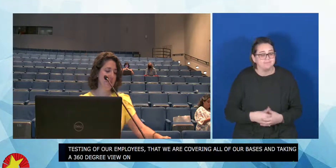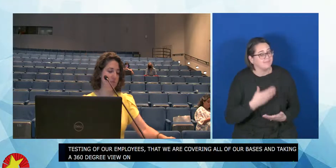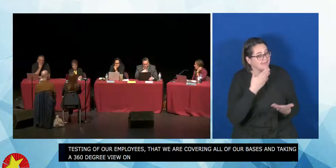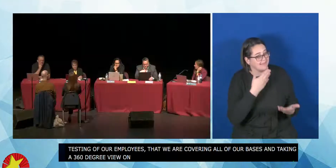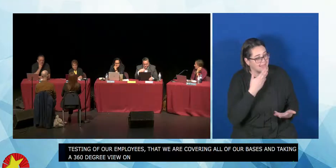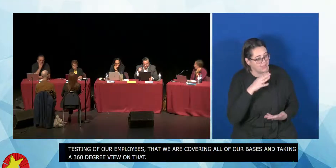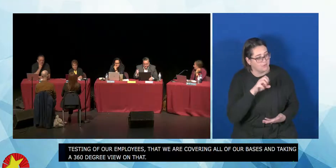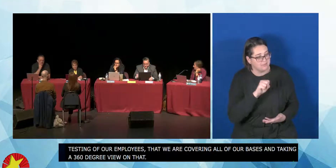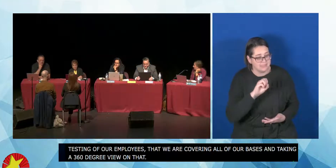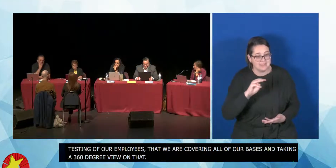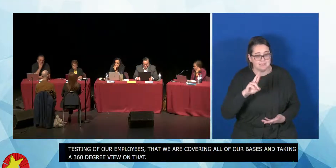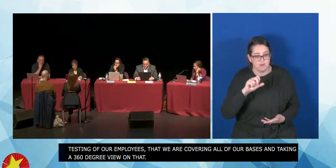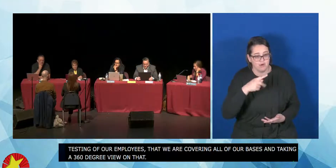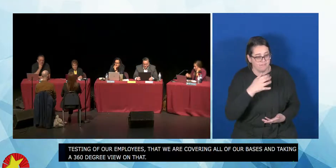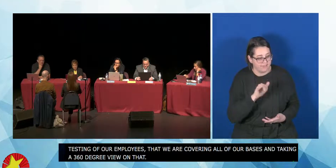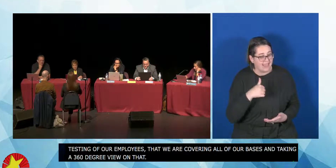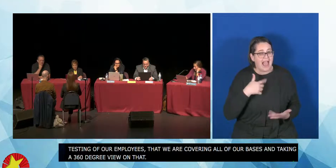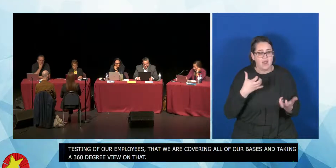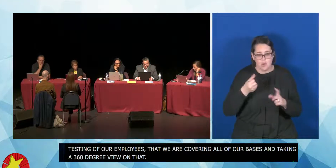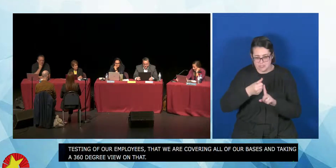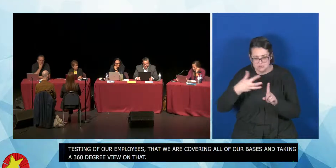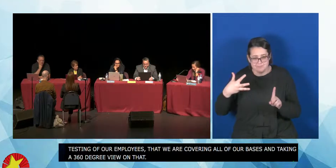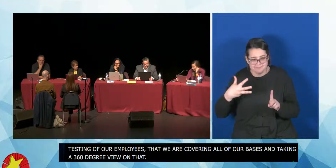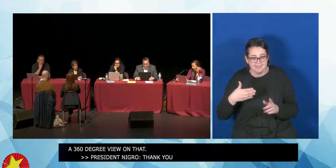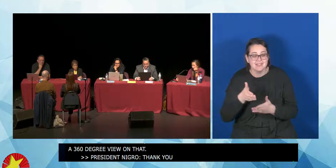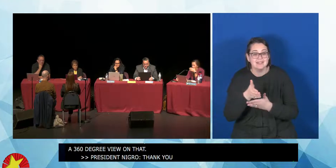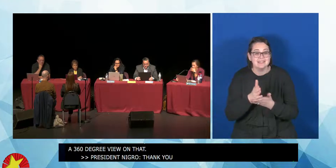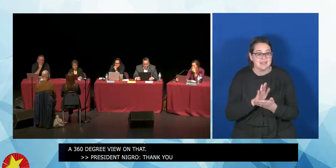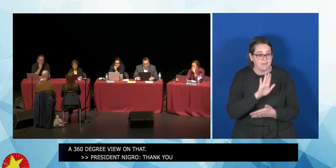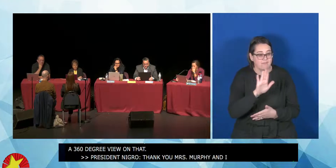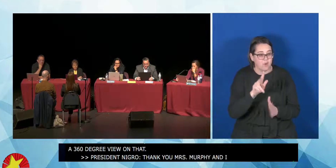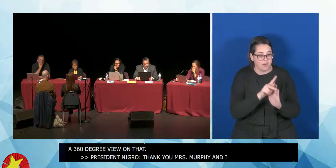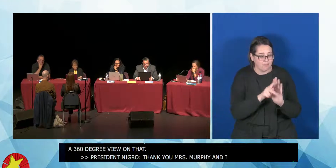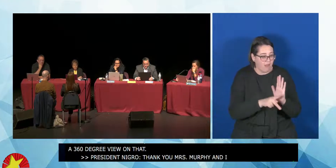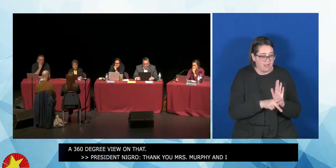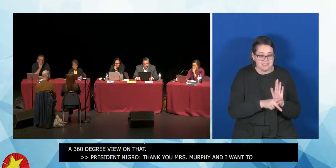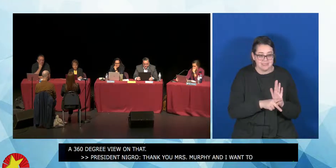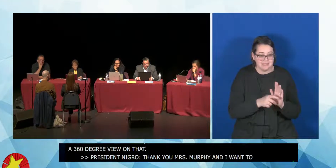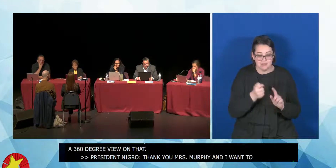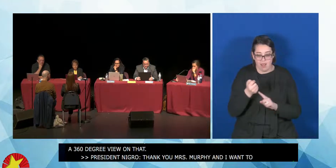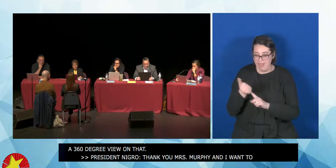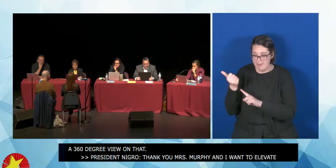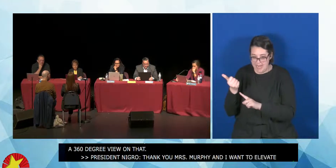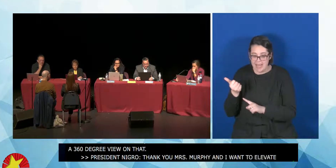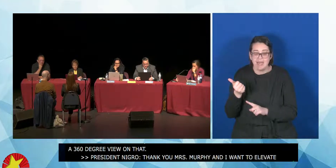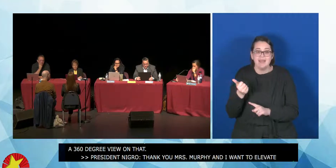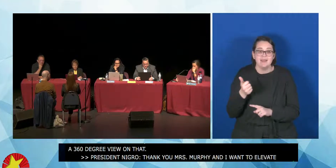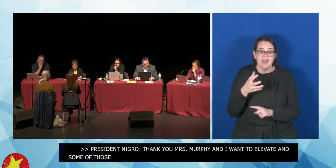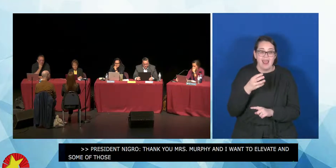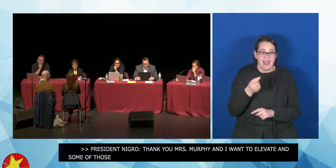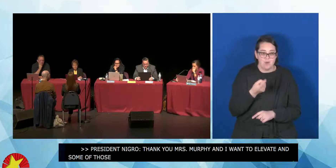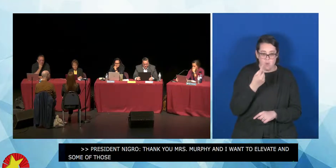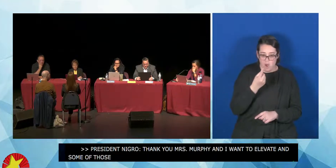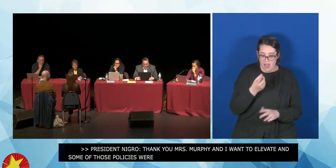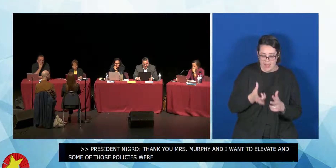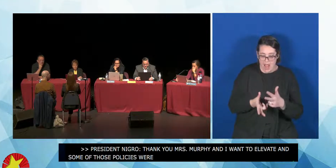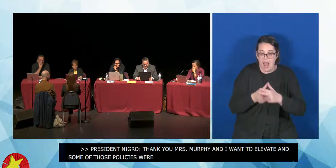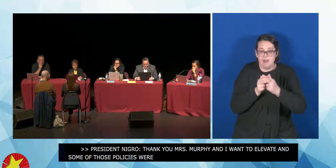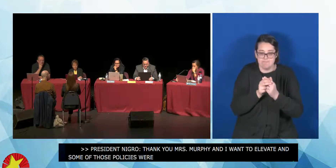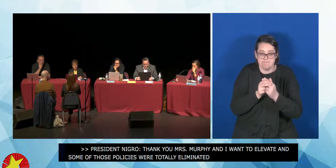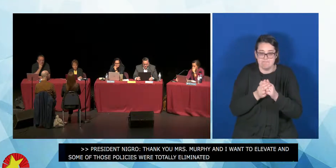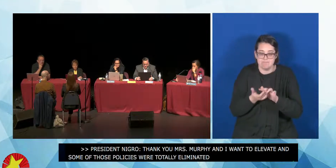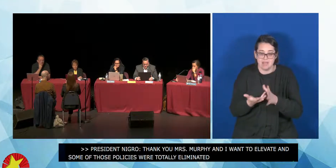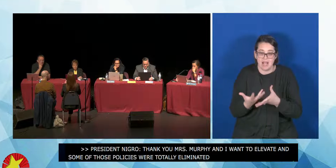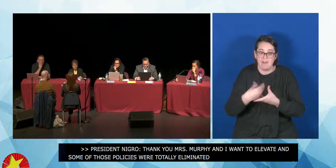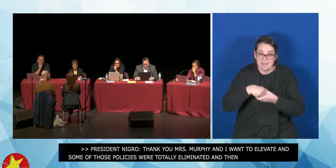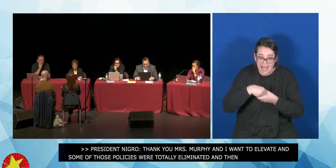elaborate on that. I mean, some of the policies, you see that several of them were just wholly eliminated, and then there's this new proposed unified one. But